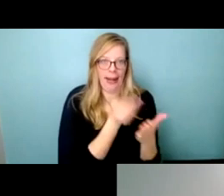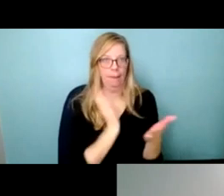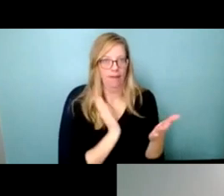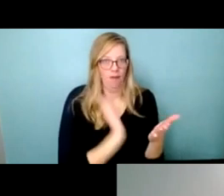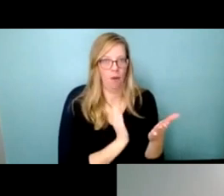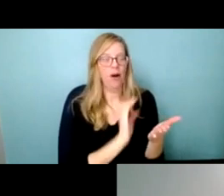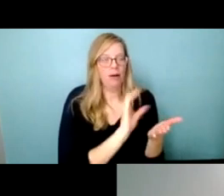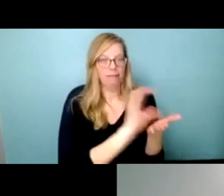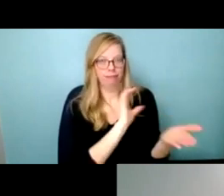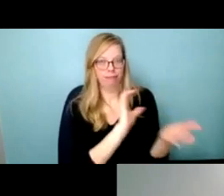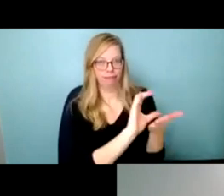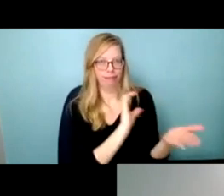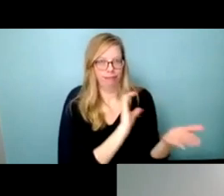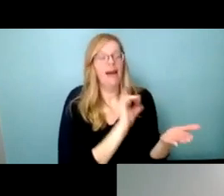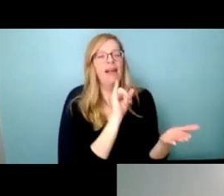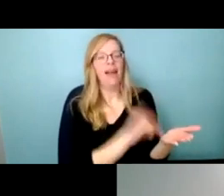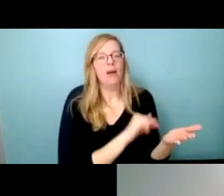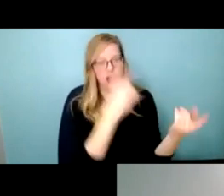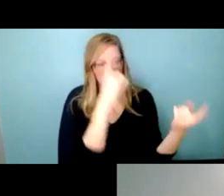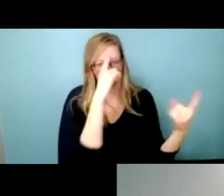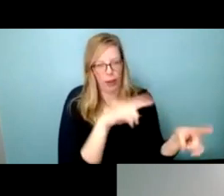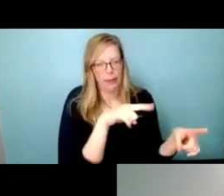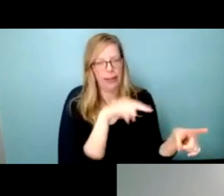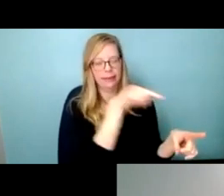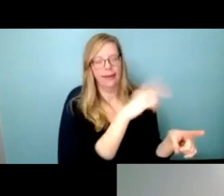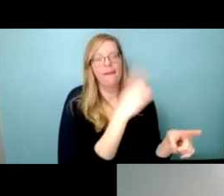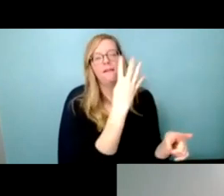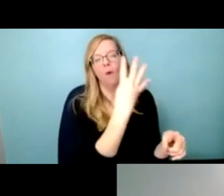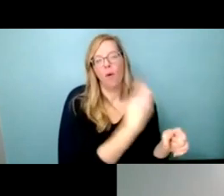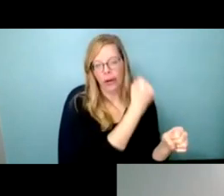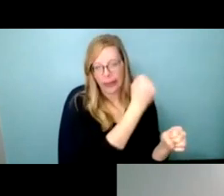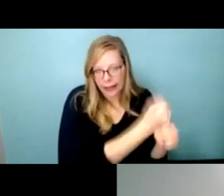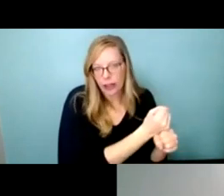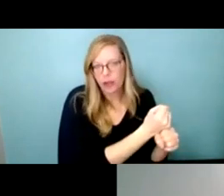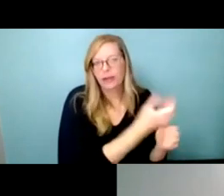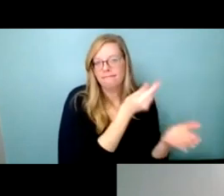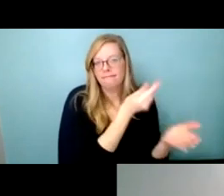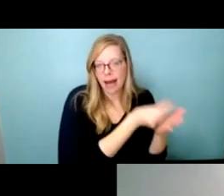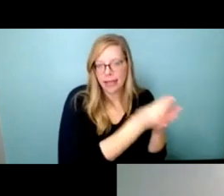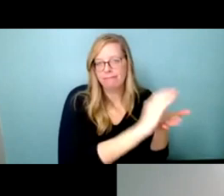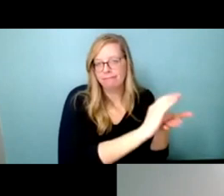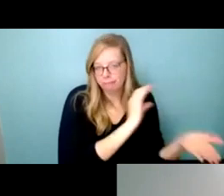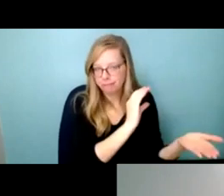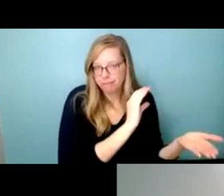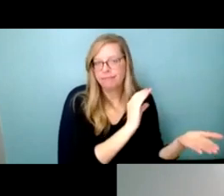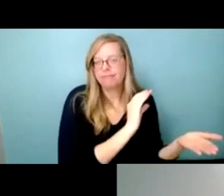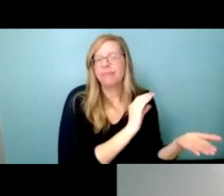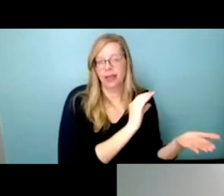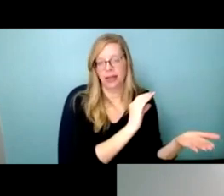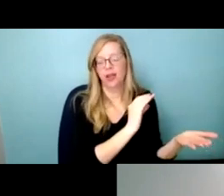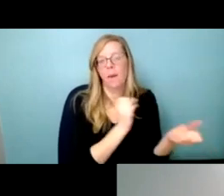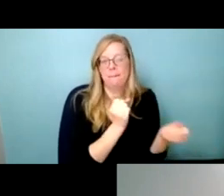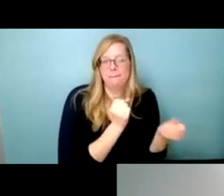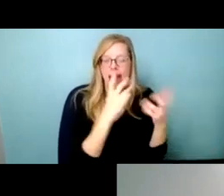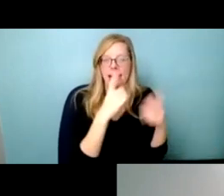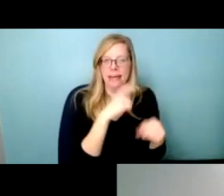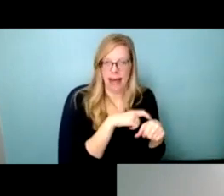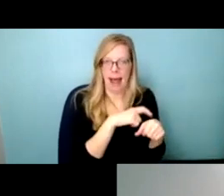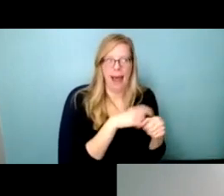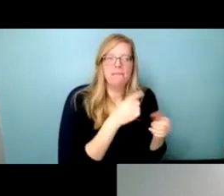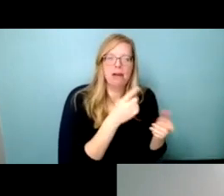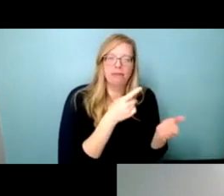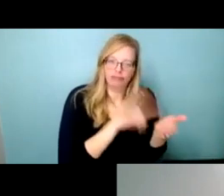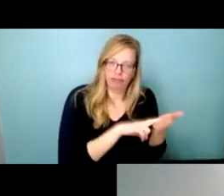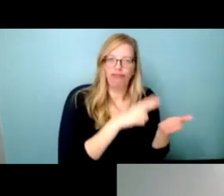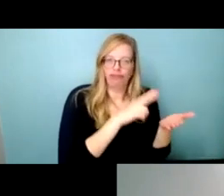place that was, you know, 4 years in length, and there were many of those over the years. So, you